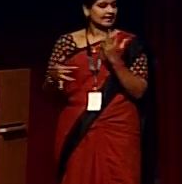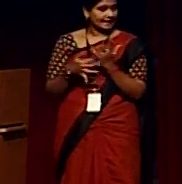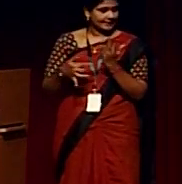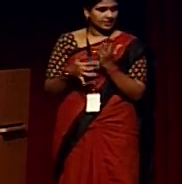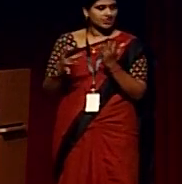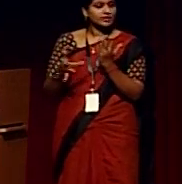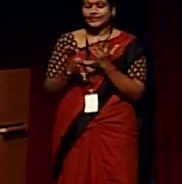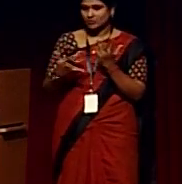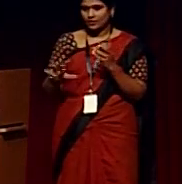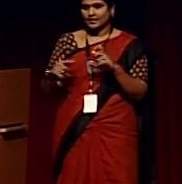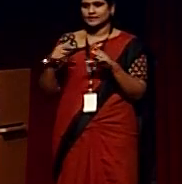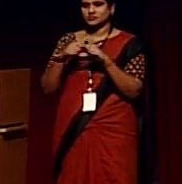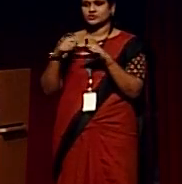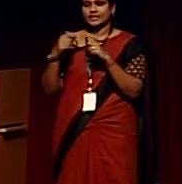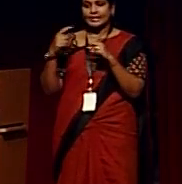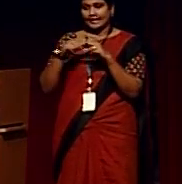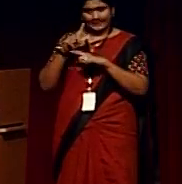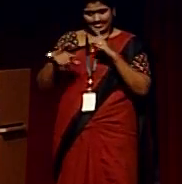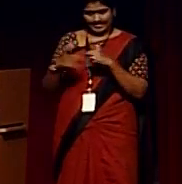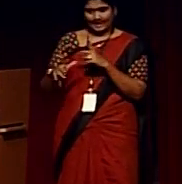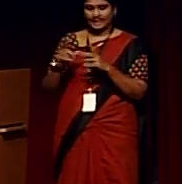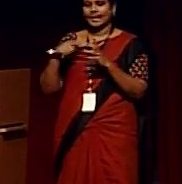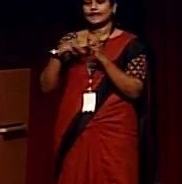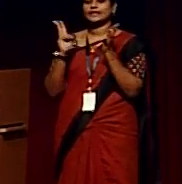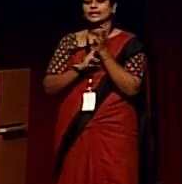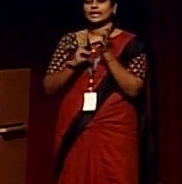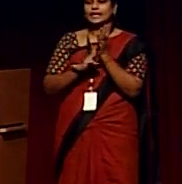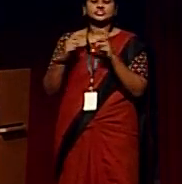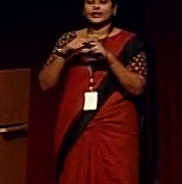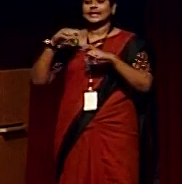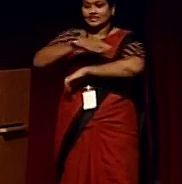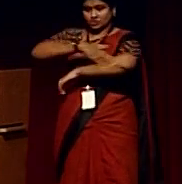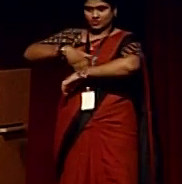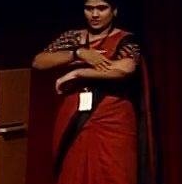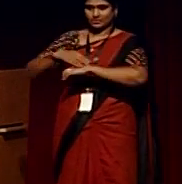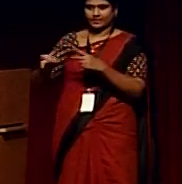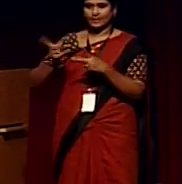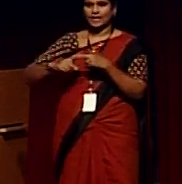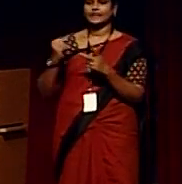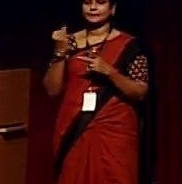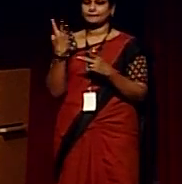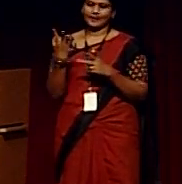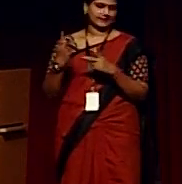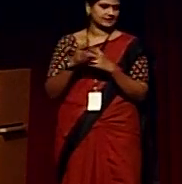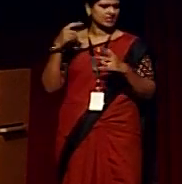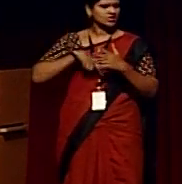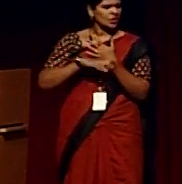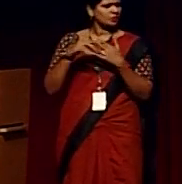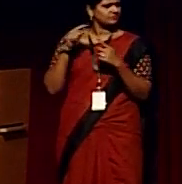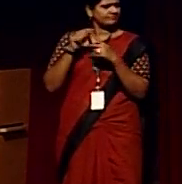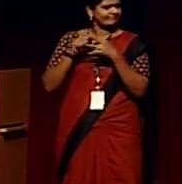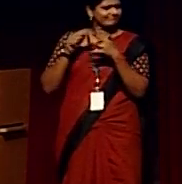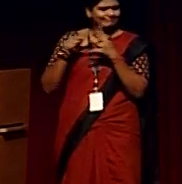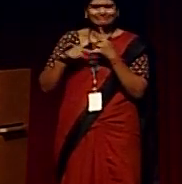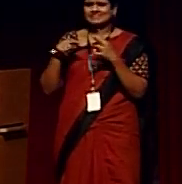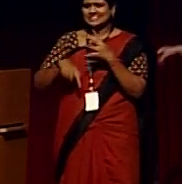it'll be accessible out of the box without any remediation, without any hassle, without any fuffing around